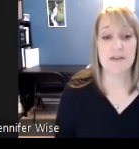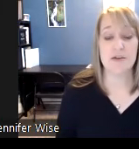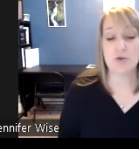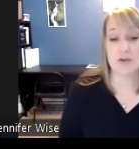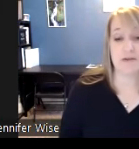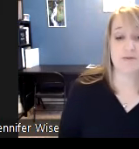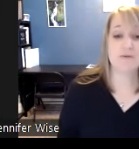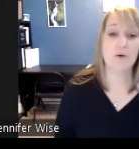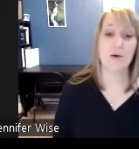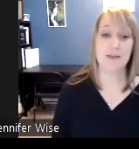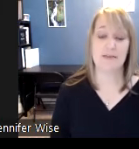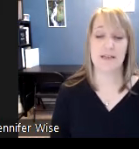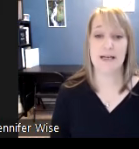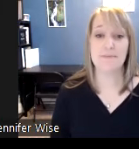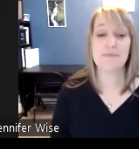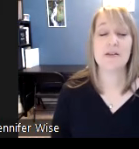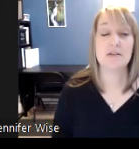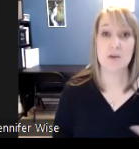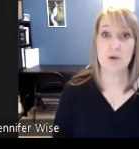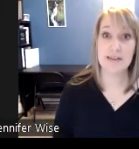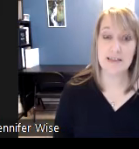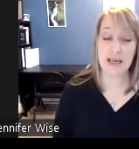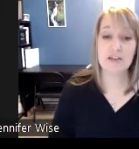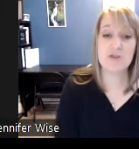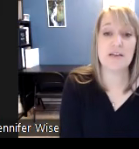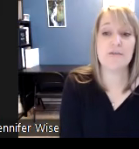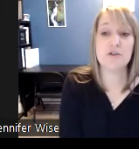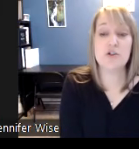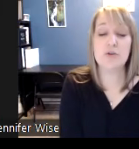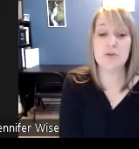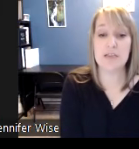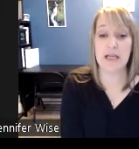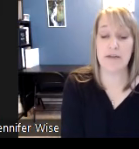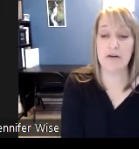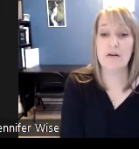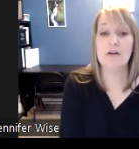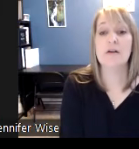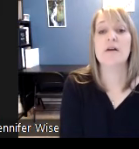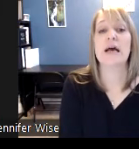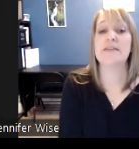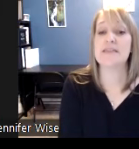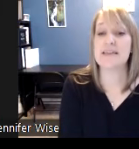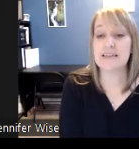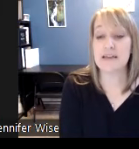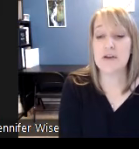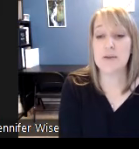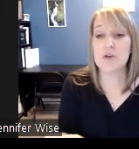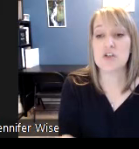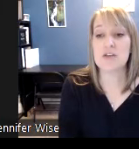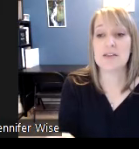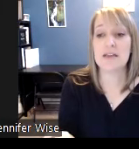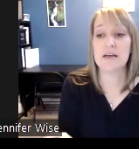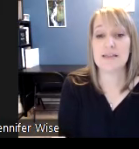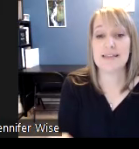1907 and 2004 and stuff like that. So in this case, you sign the first two numbers together, and then the second set of